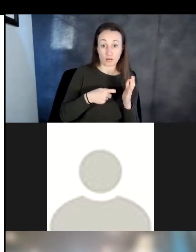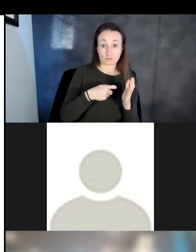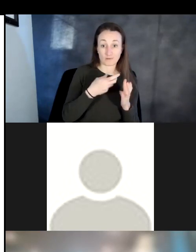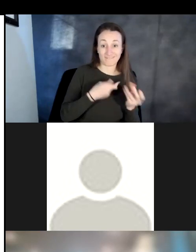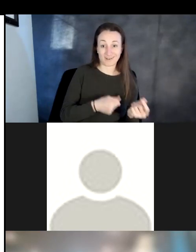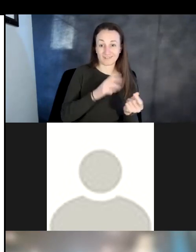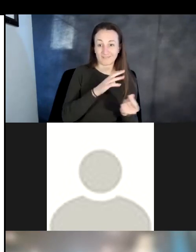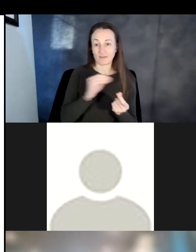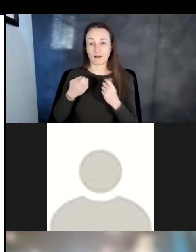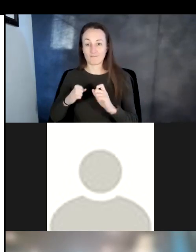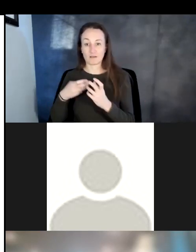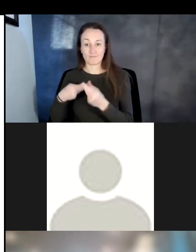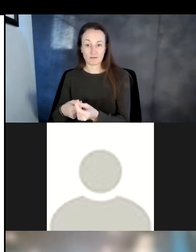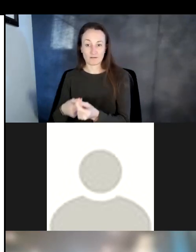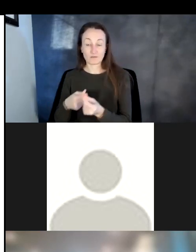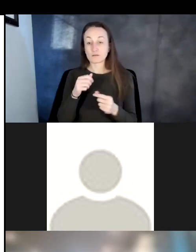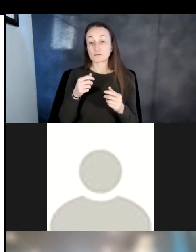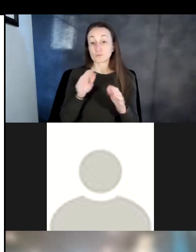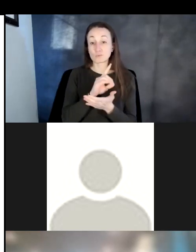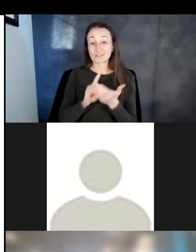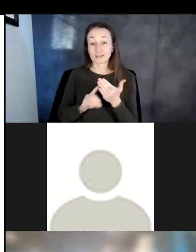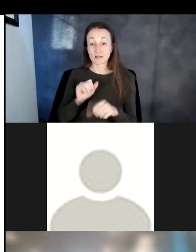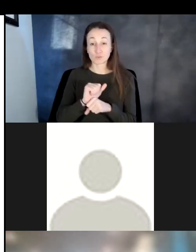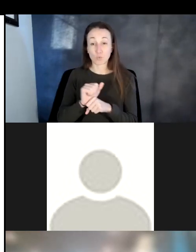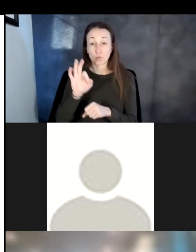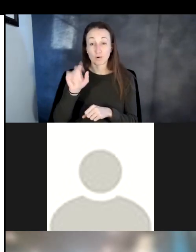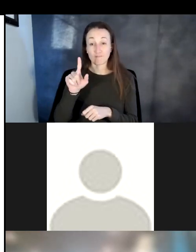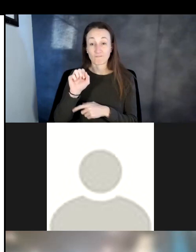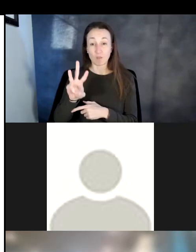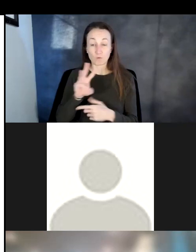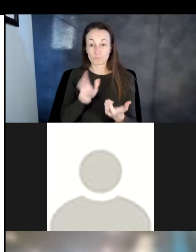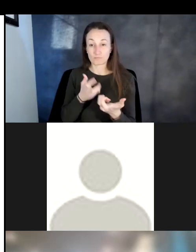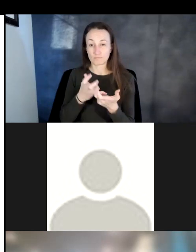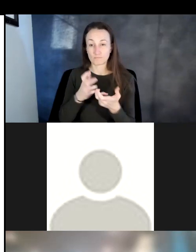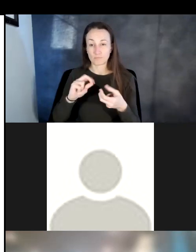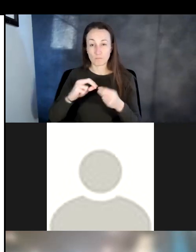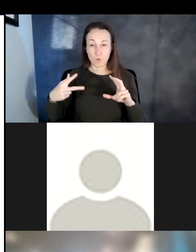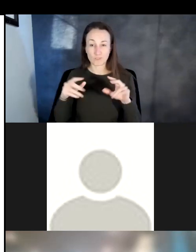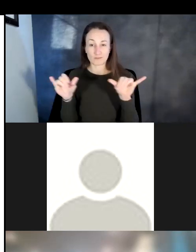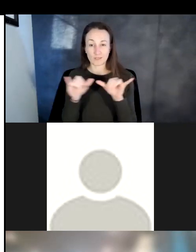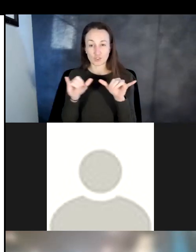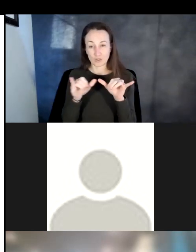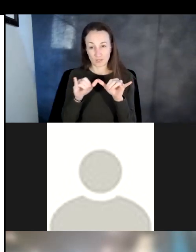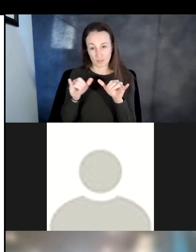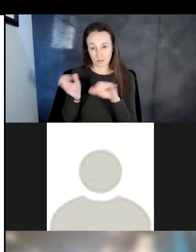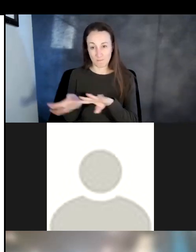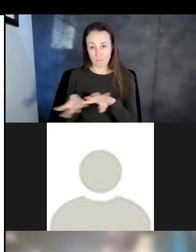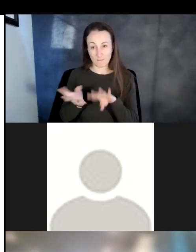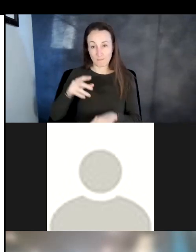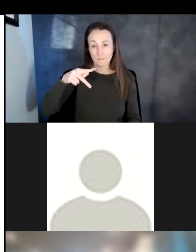So we designed this workflow to fit into the protein engineering pipeline, the existing protein engineering